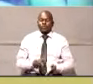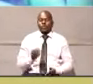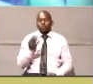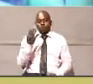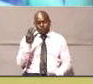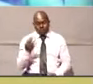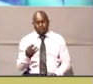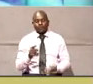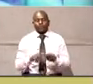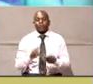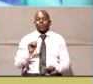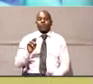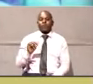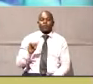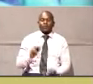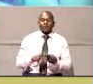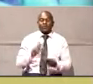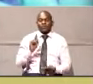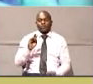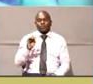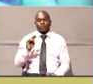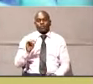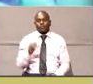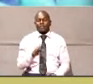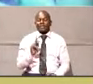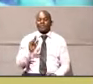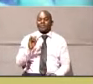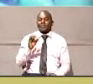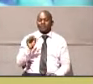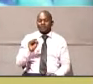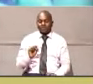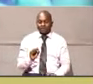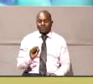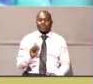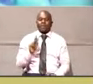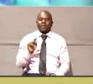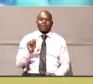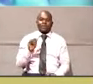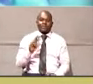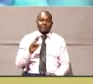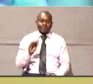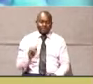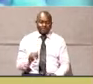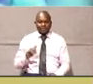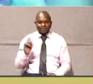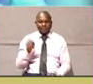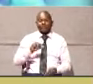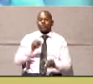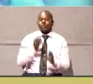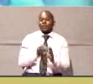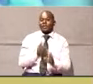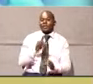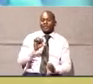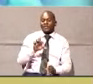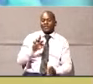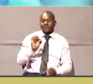Mugaru, Musazi Enoch Kazimba, Muwanguzi Peter Cheswa, and Kwagala Joseph Kazimba. On 1st January 1984,